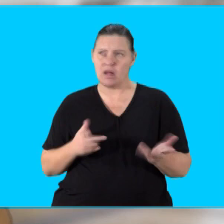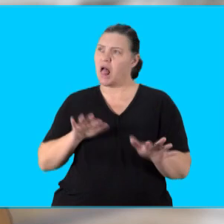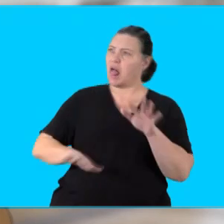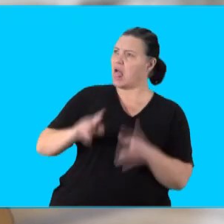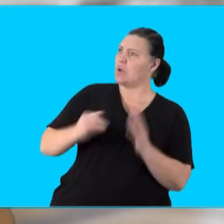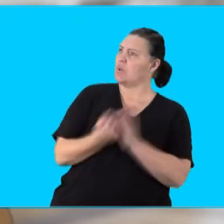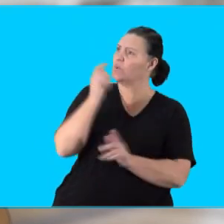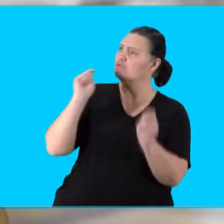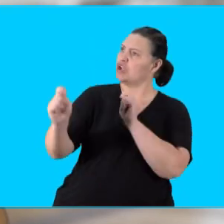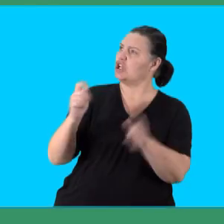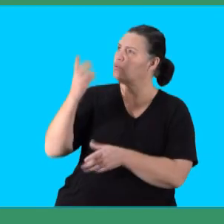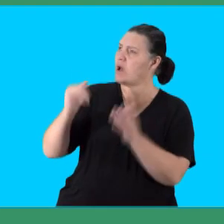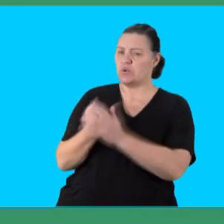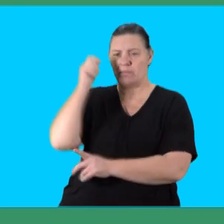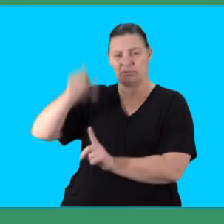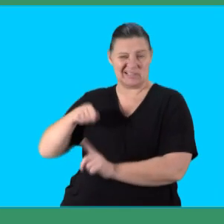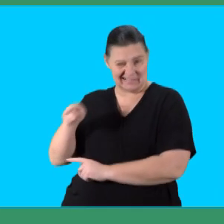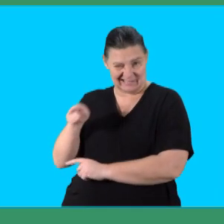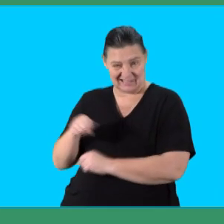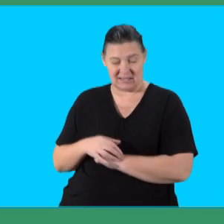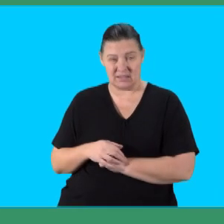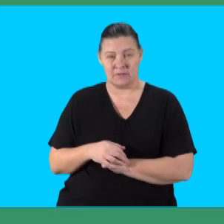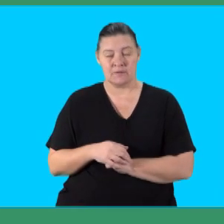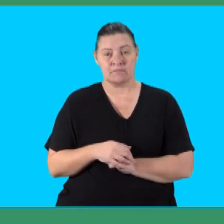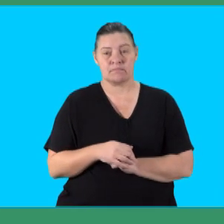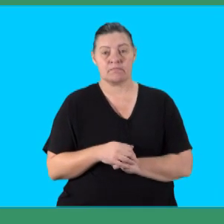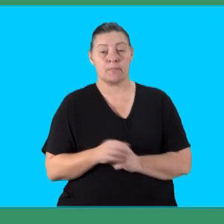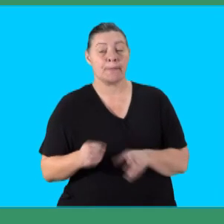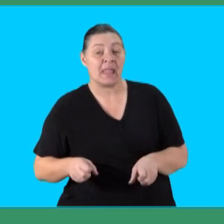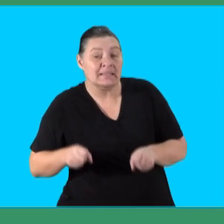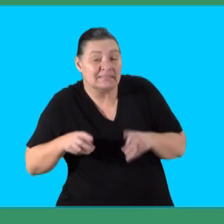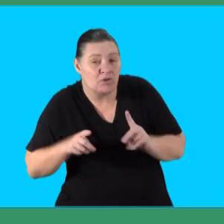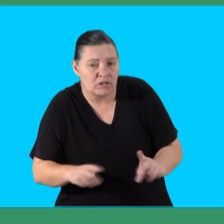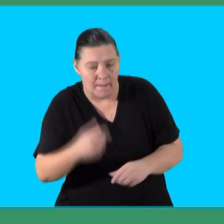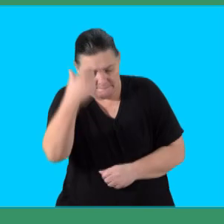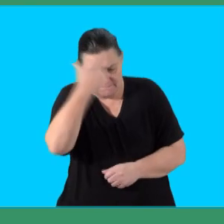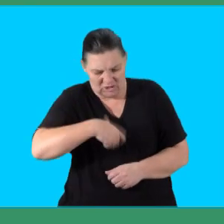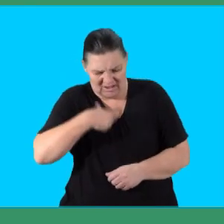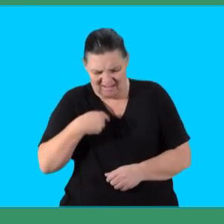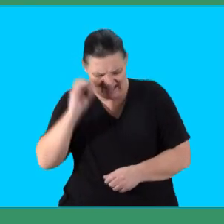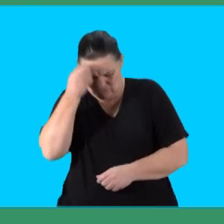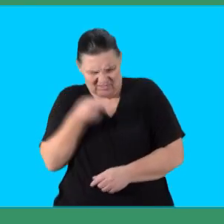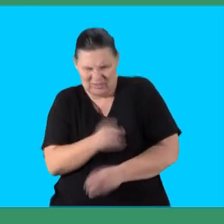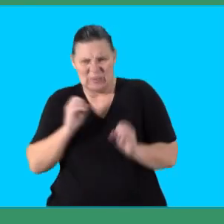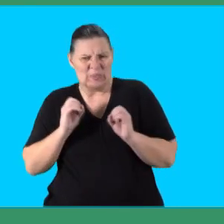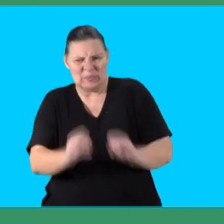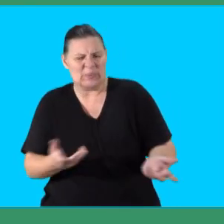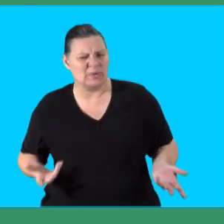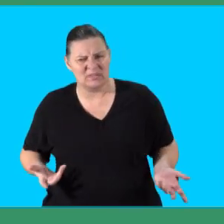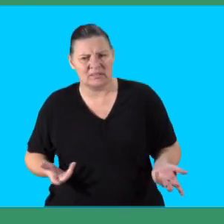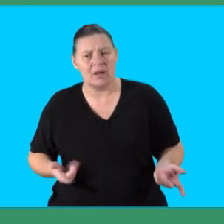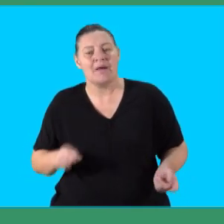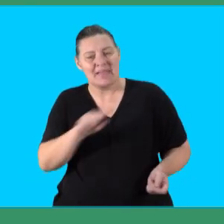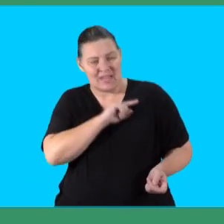new changes. Another challenge is that directors may not have a personal interest in the business, and this could prevent the